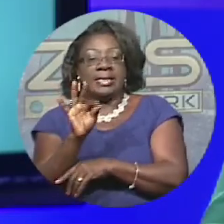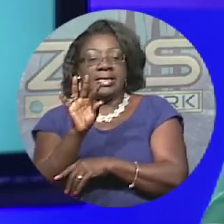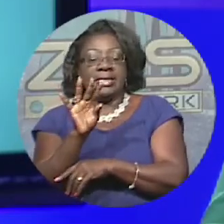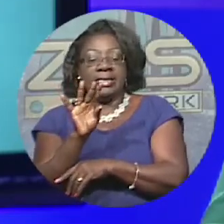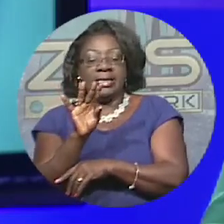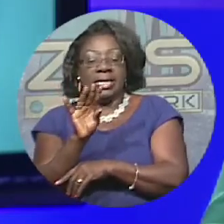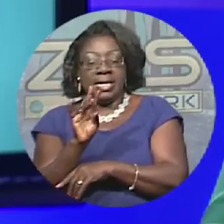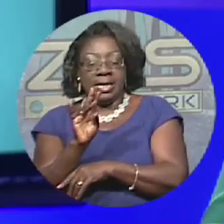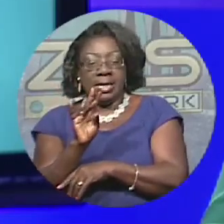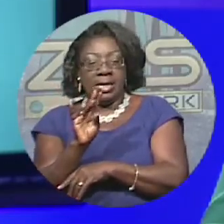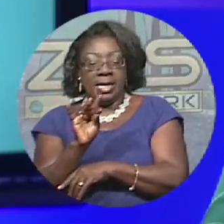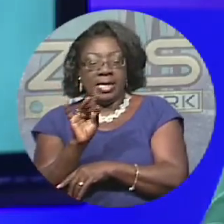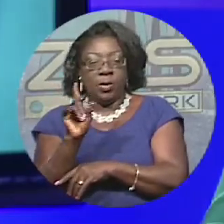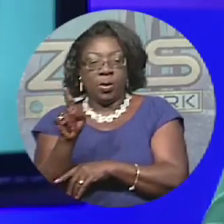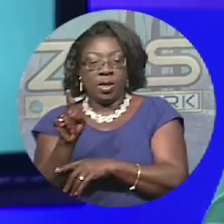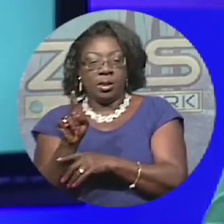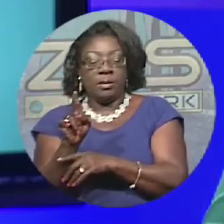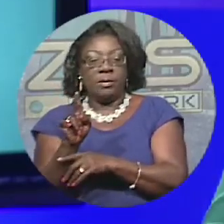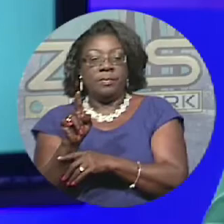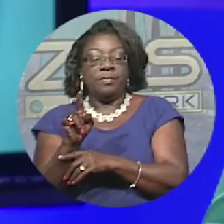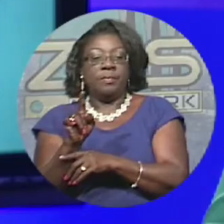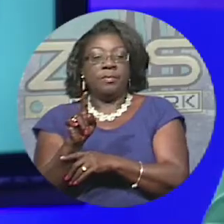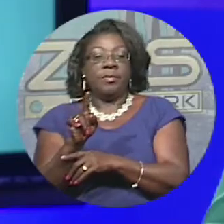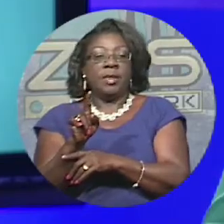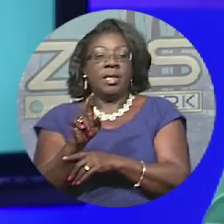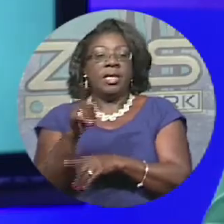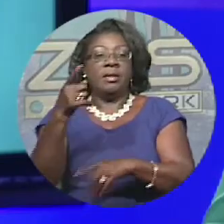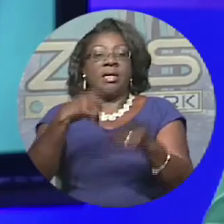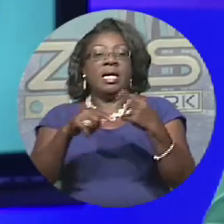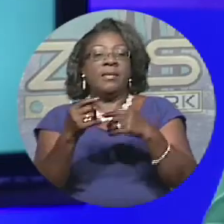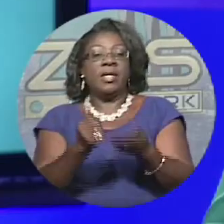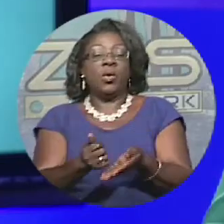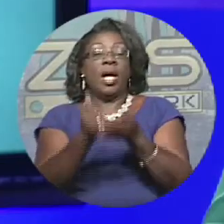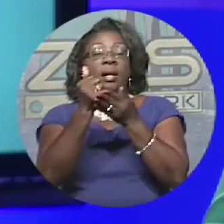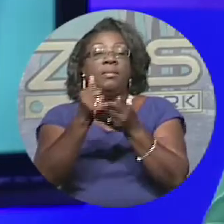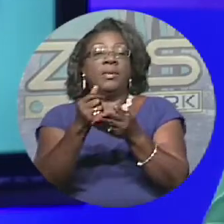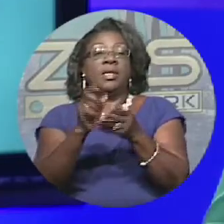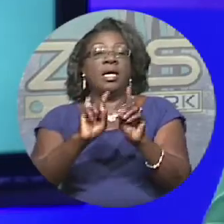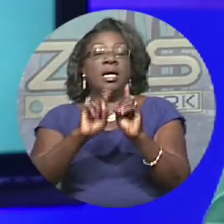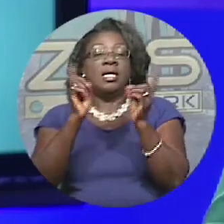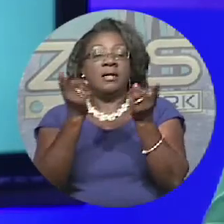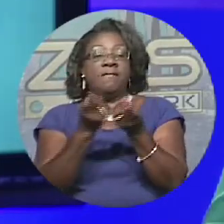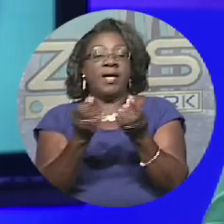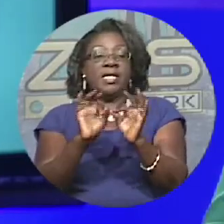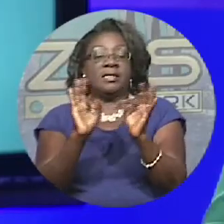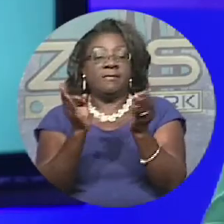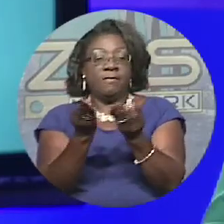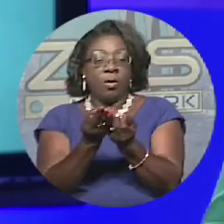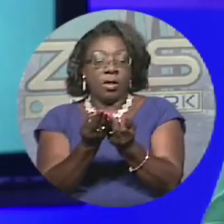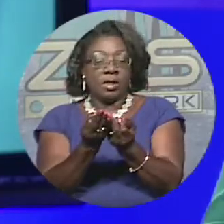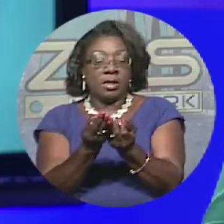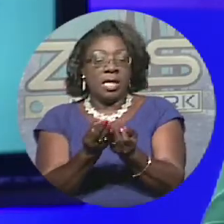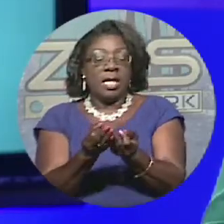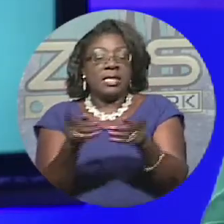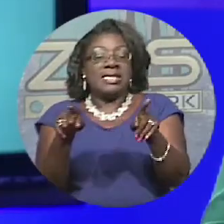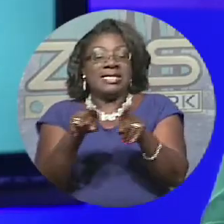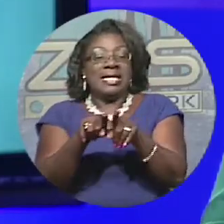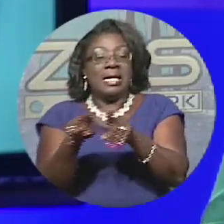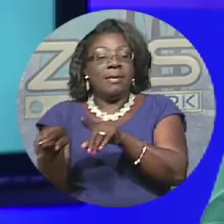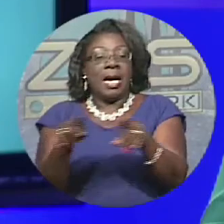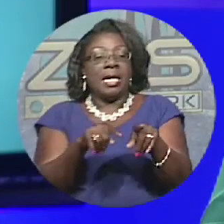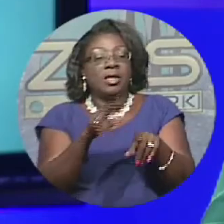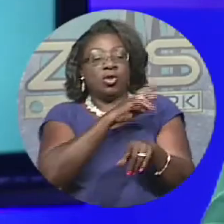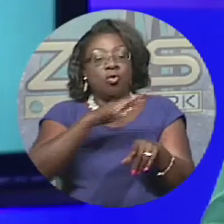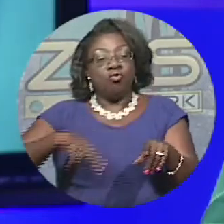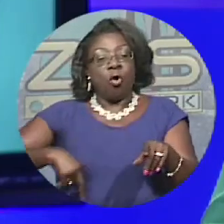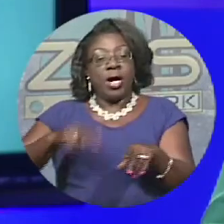Lyndon Pinling mandated Commodore Swinley to design the Royal Bahamas Defense Force to be patterned after the Royal